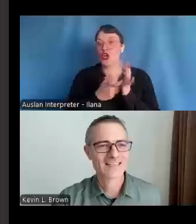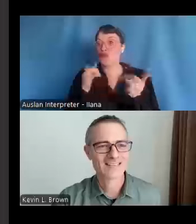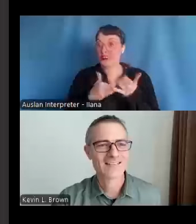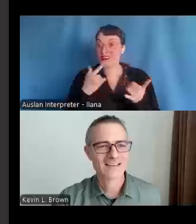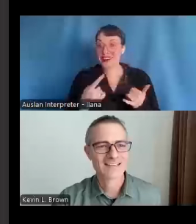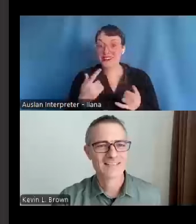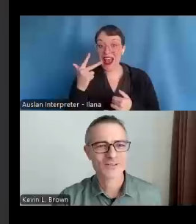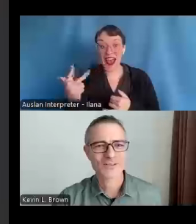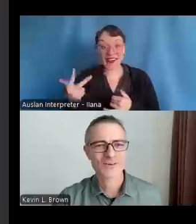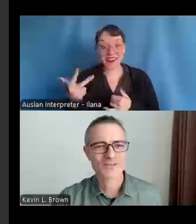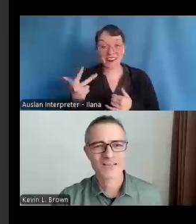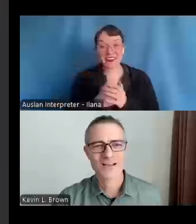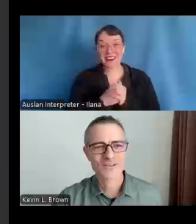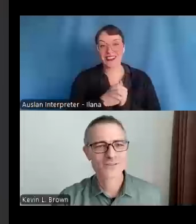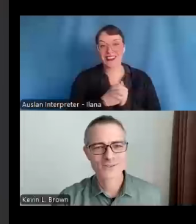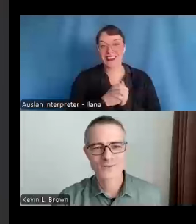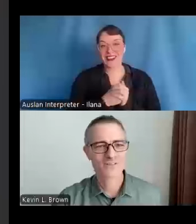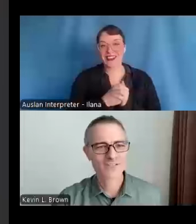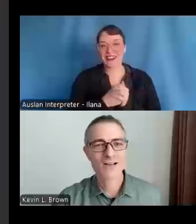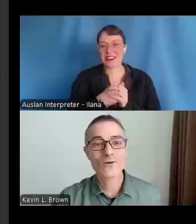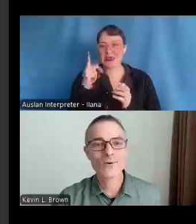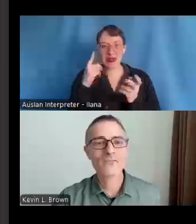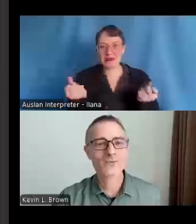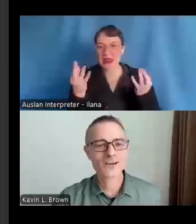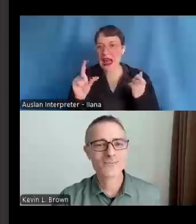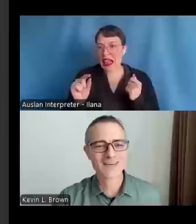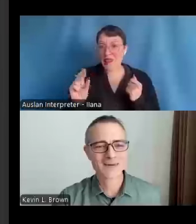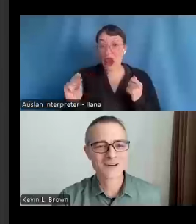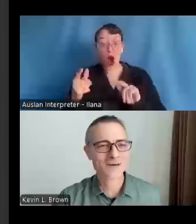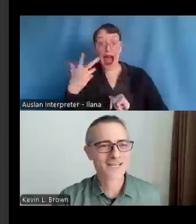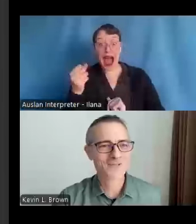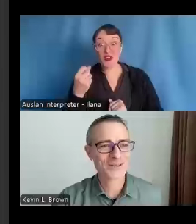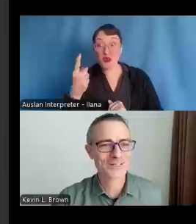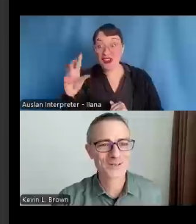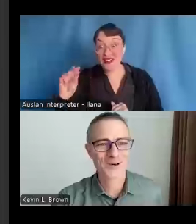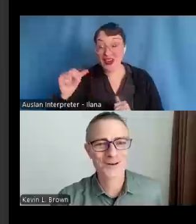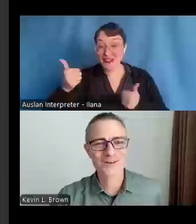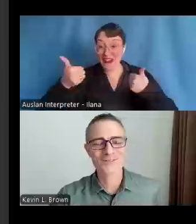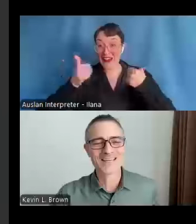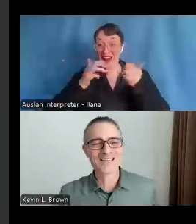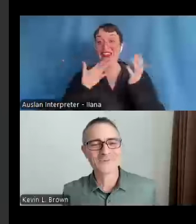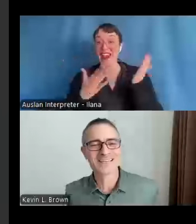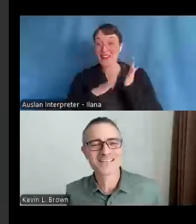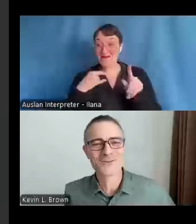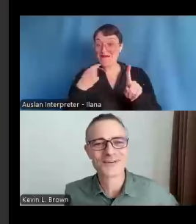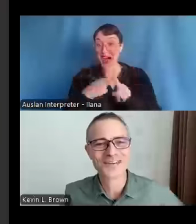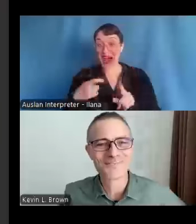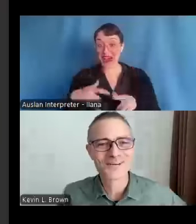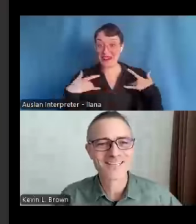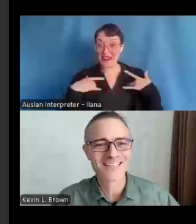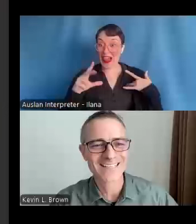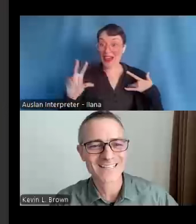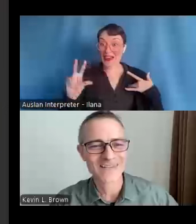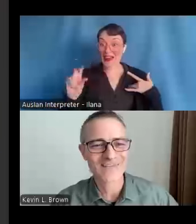right. Don't think we have any 11s or 12s yet. Oh, we have a 12. Thanks, Mark. Mark is feeling the 12. If we could get you on